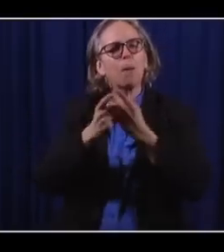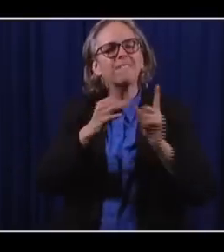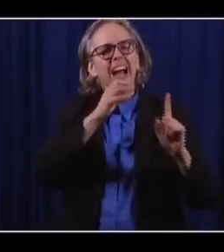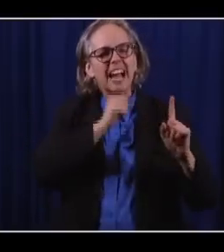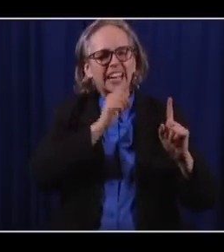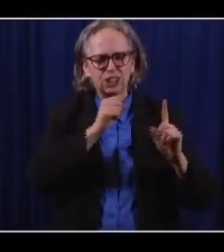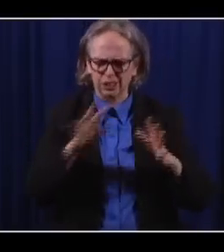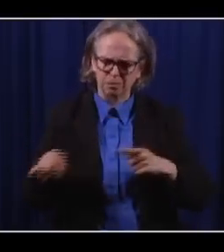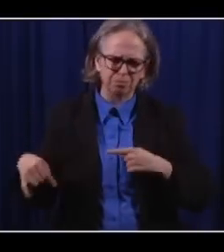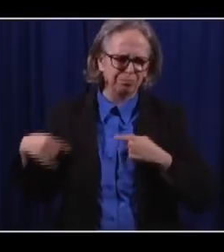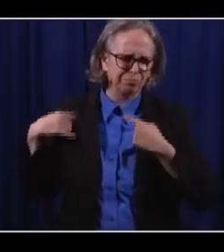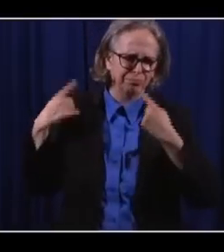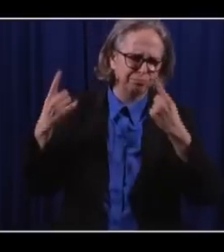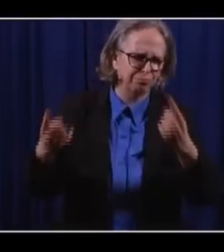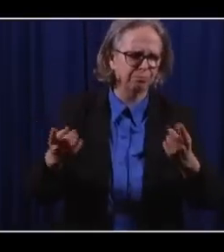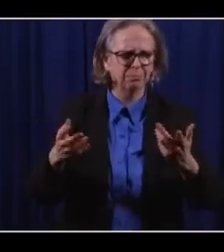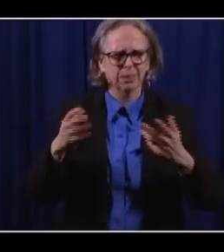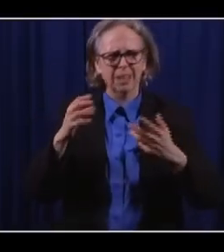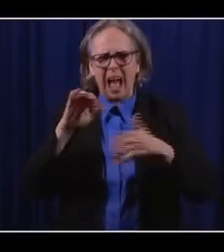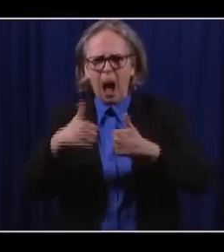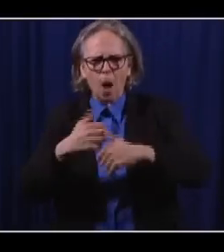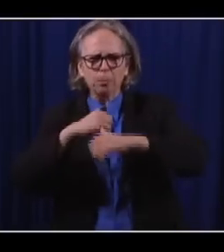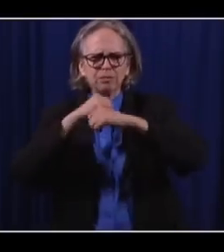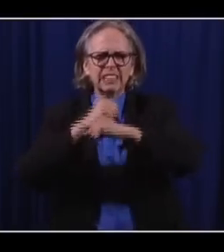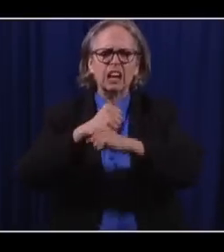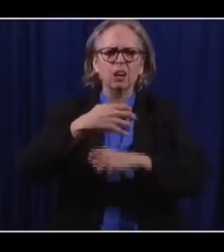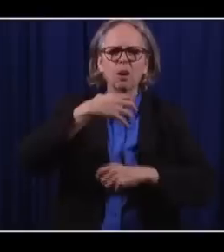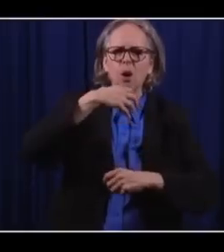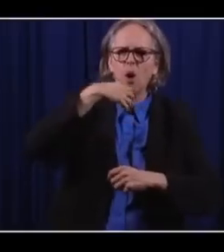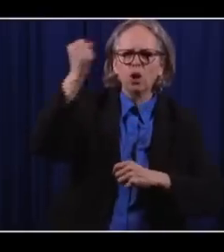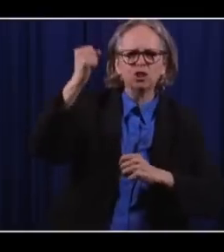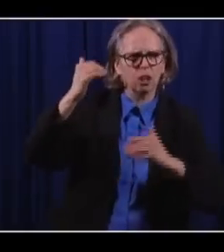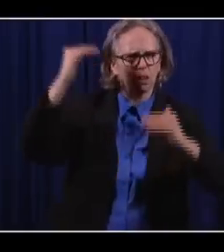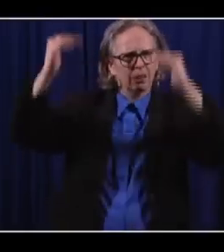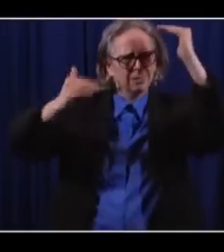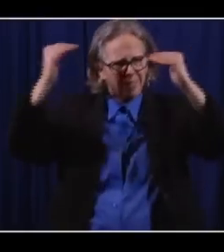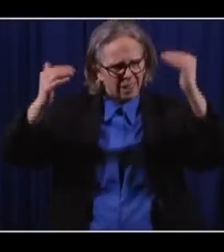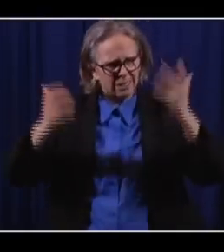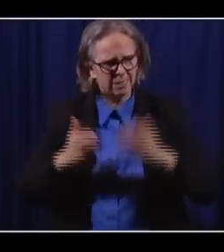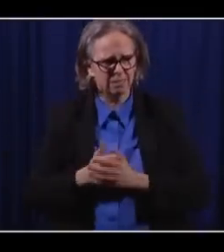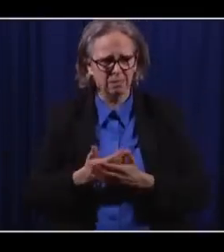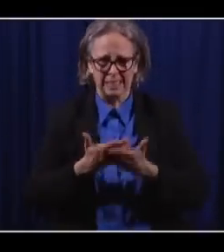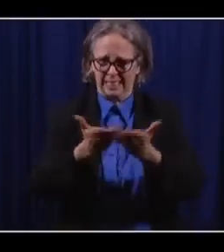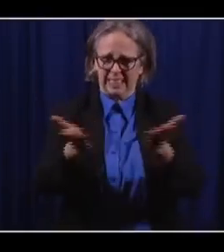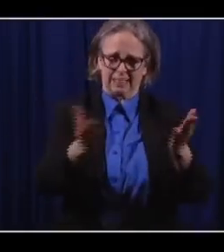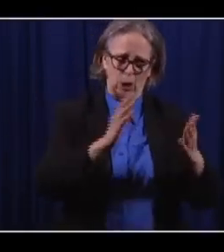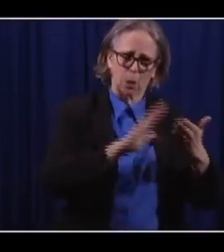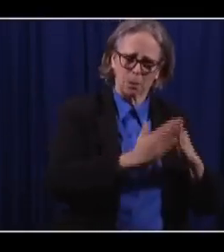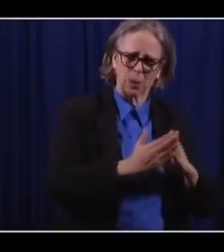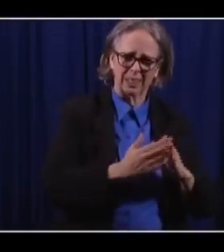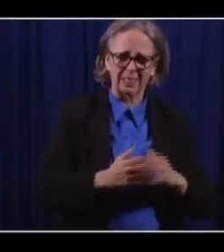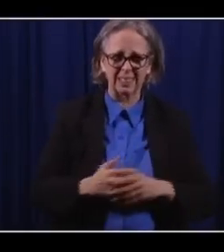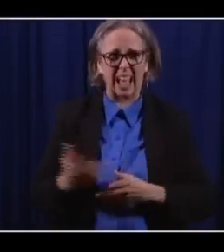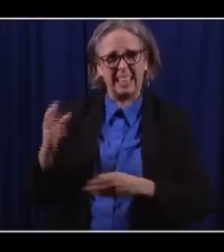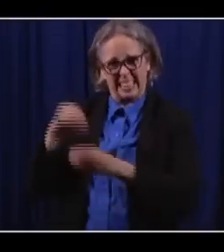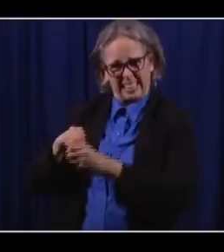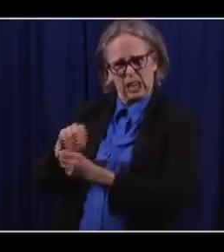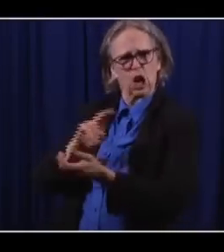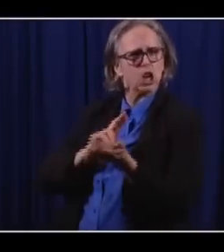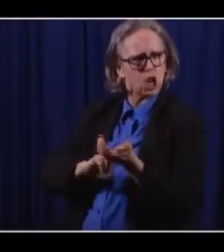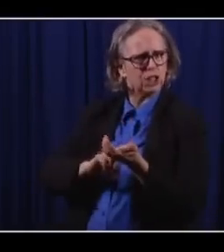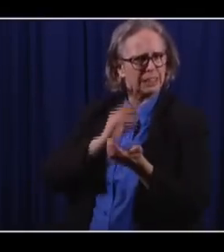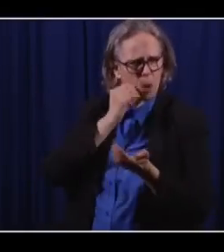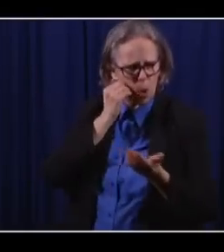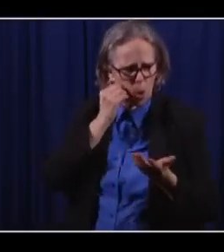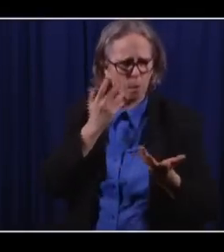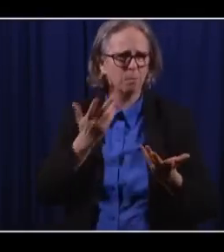for older adults in the community and in long-term care settings, including nursing homes and assisted living